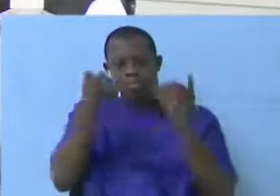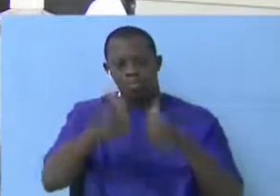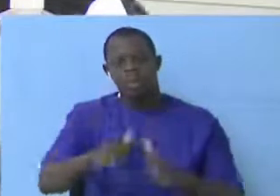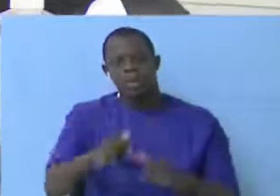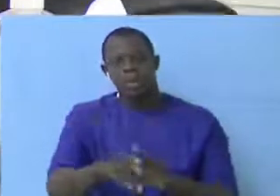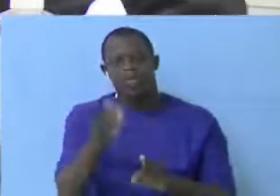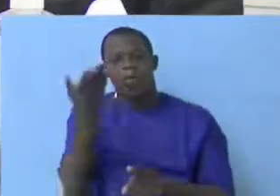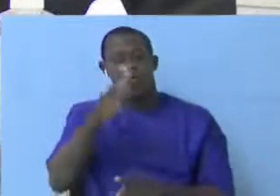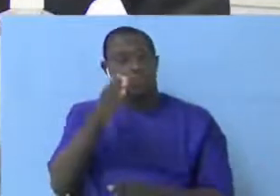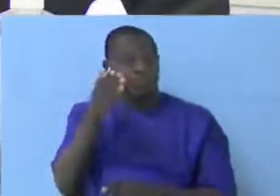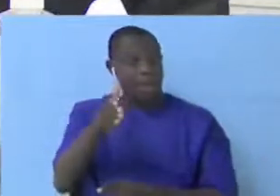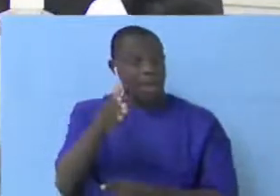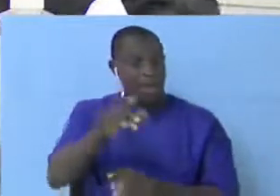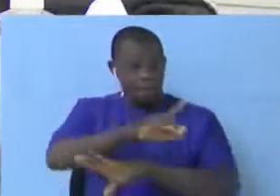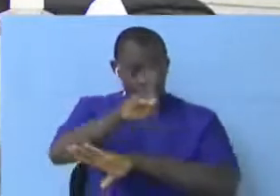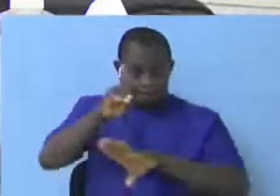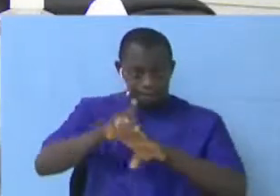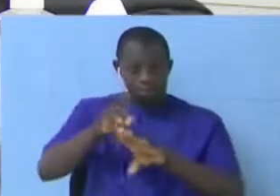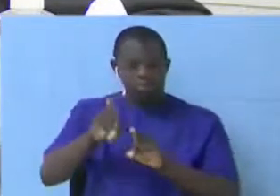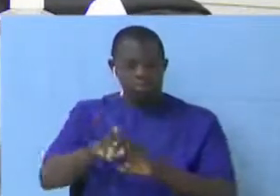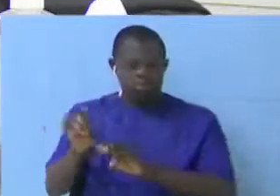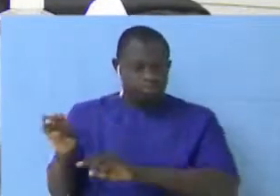there we went to the Director General.